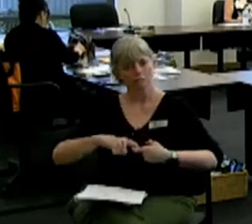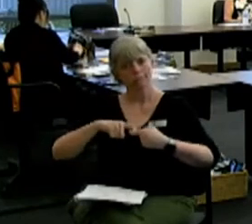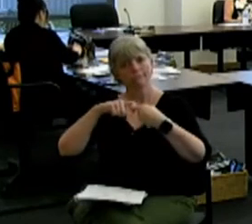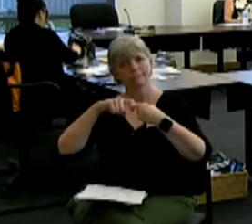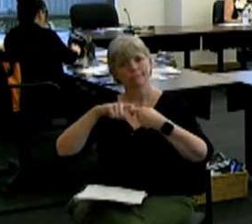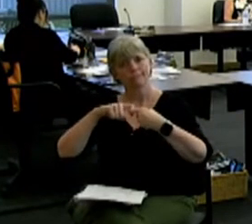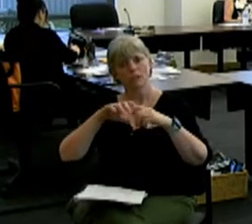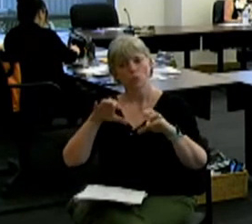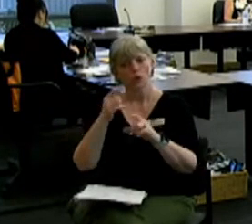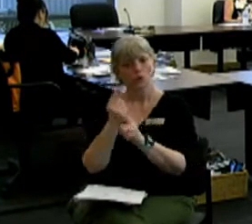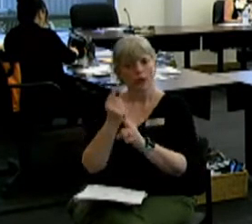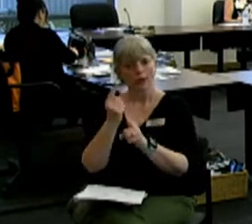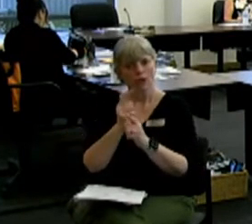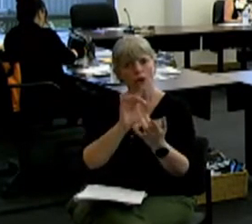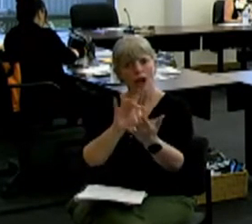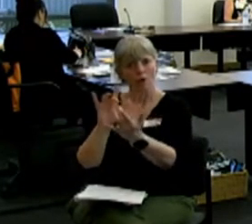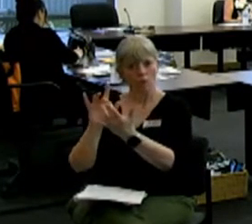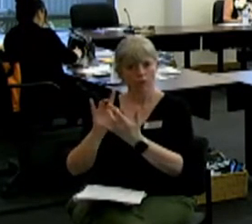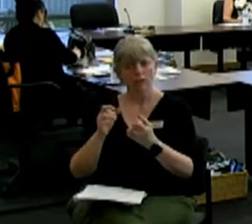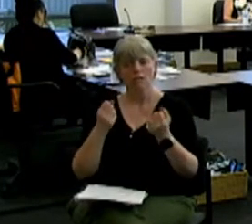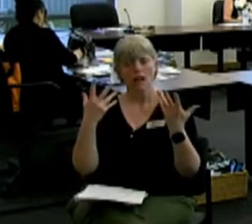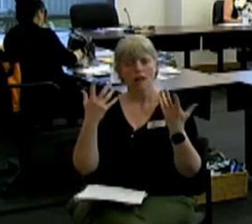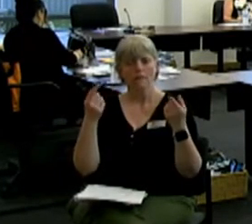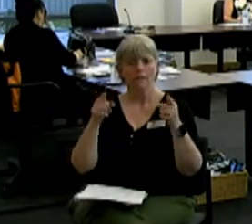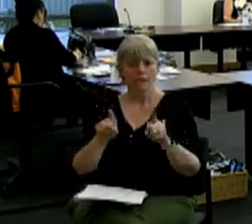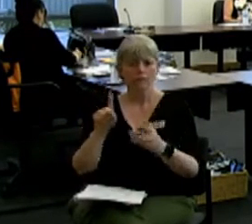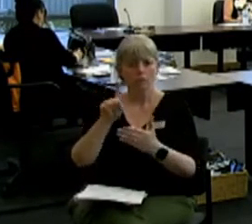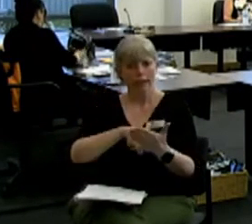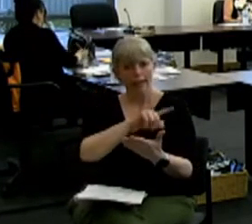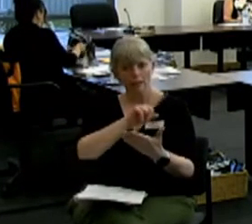doing regular outreach. A lot of events were canceled.